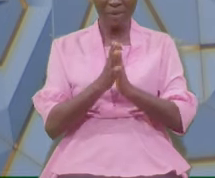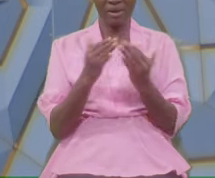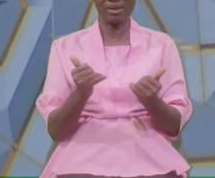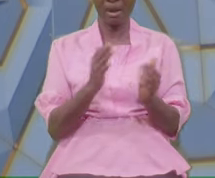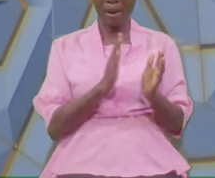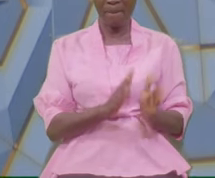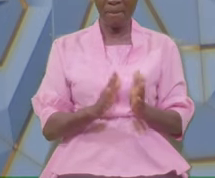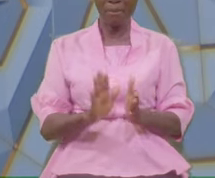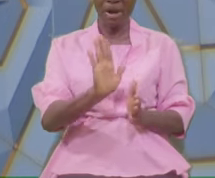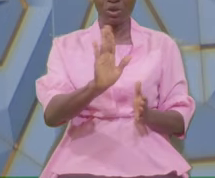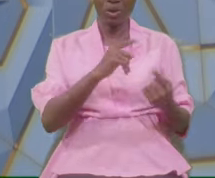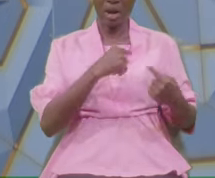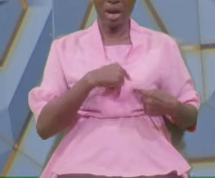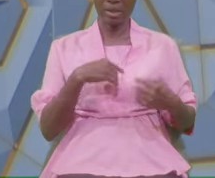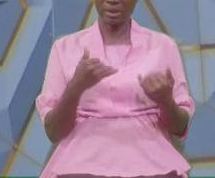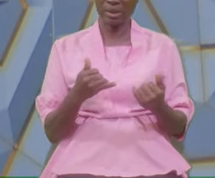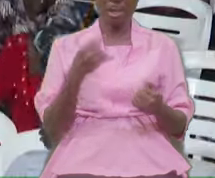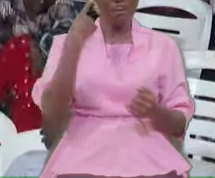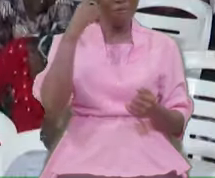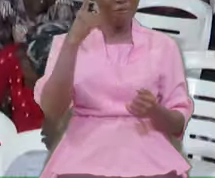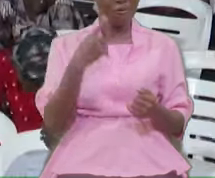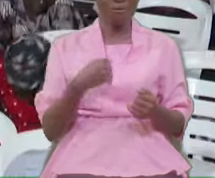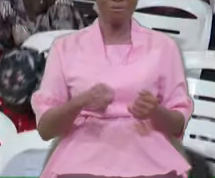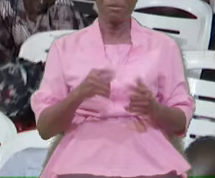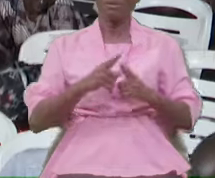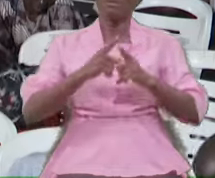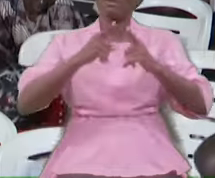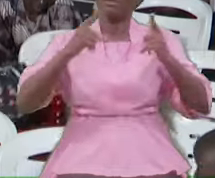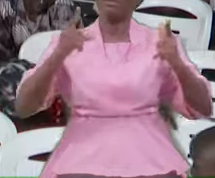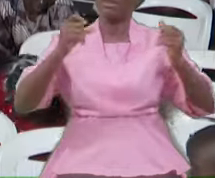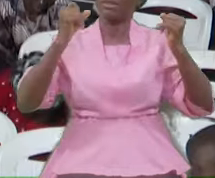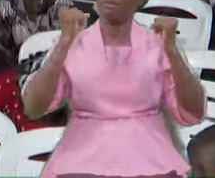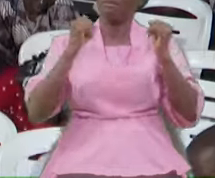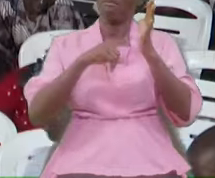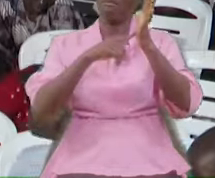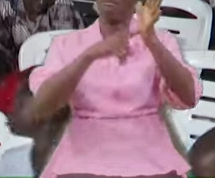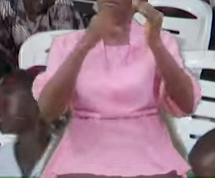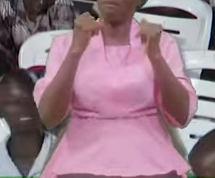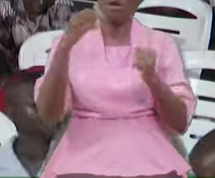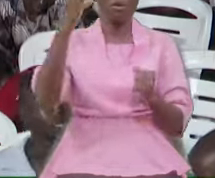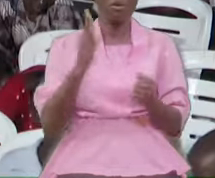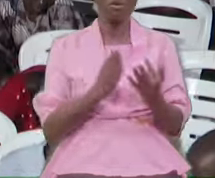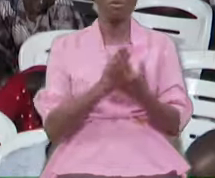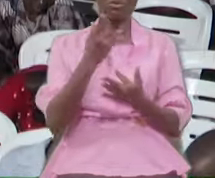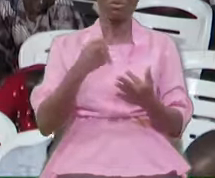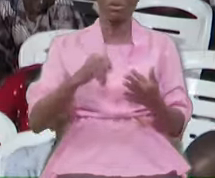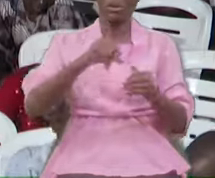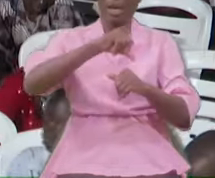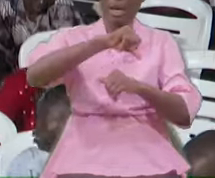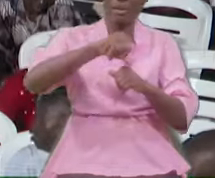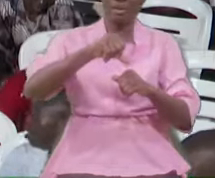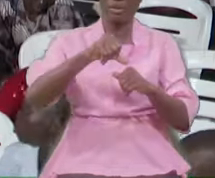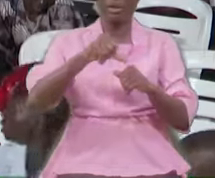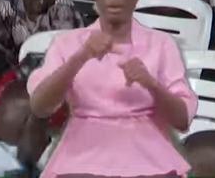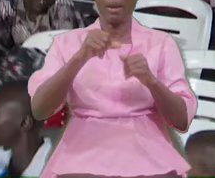Heart For The Great demonstration of the power of God through the anointed ministration of the man of